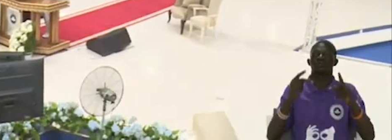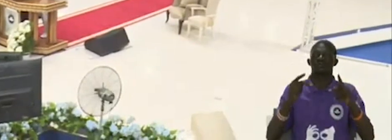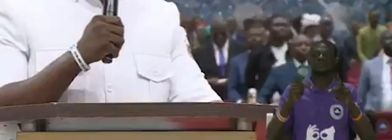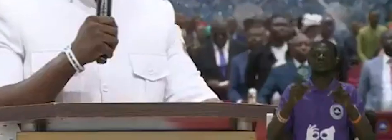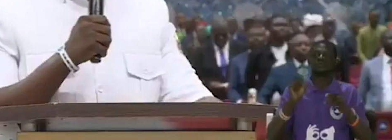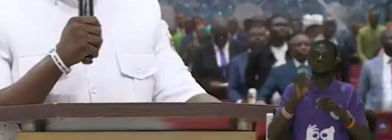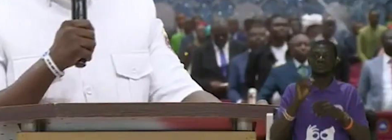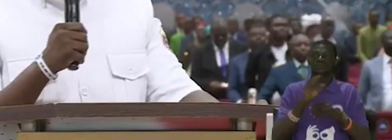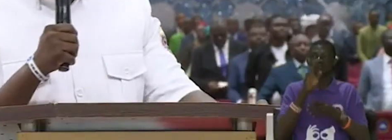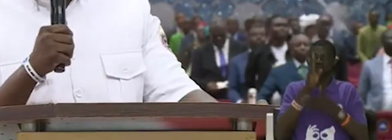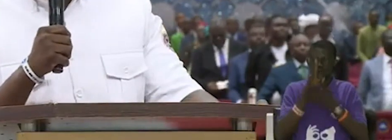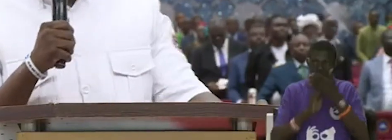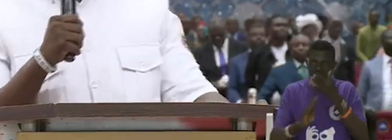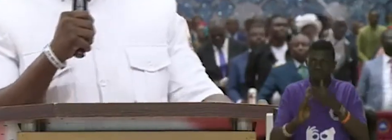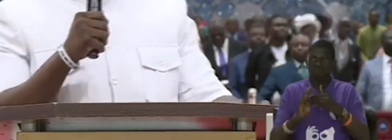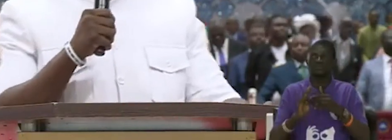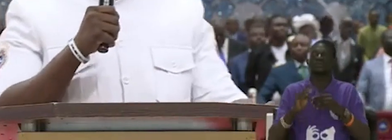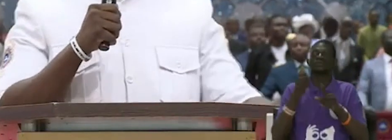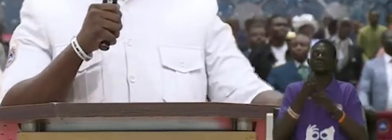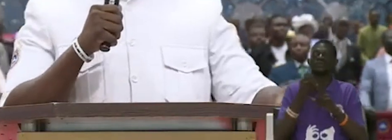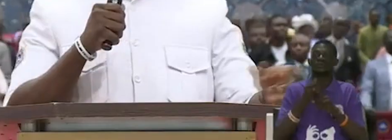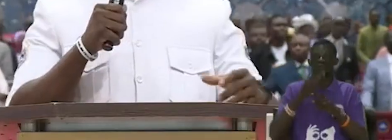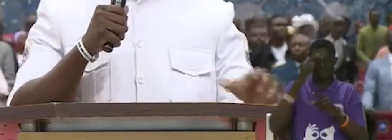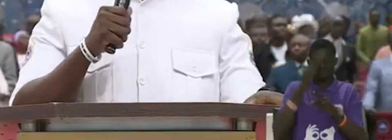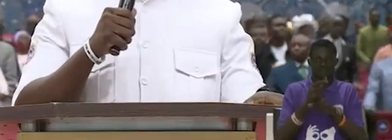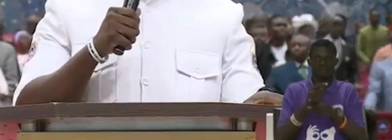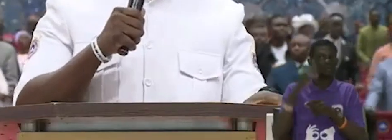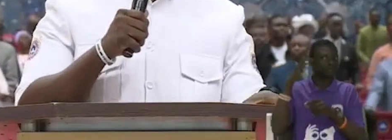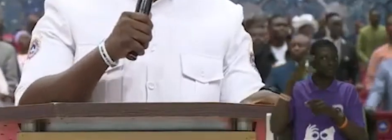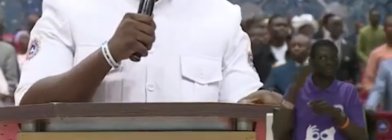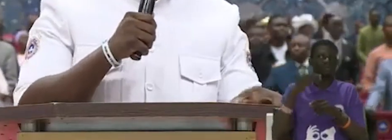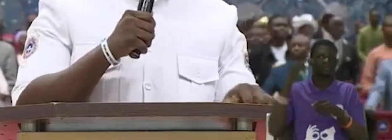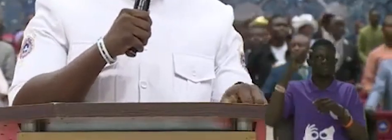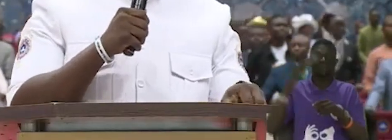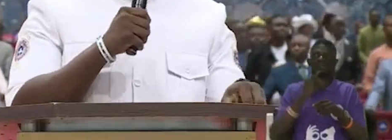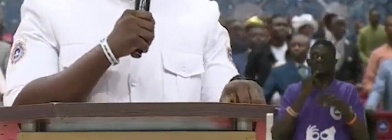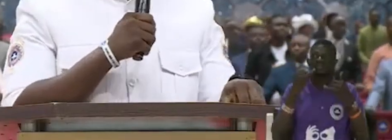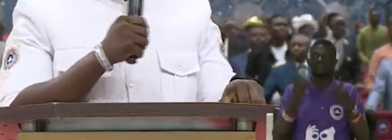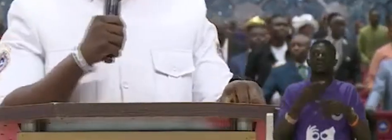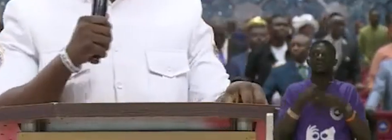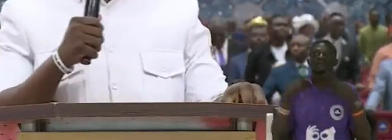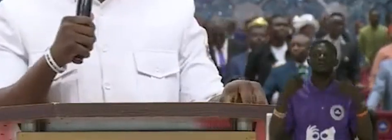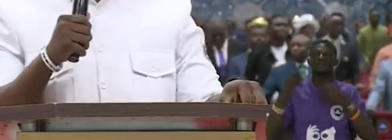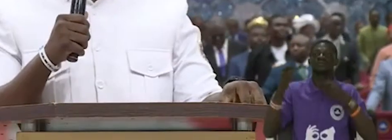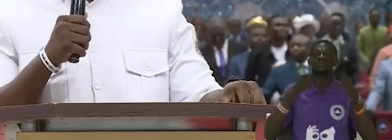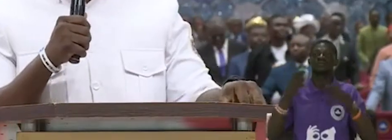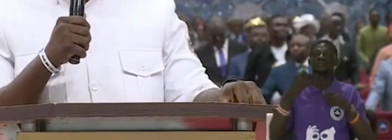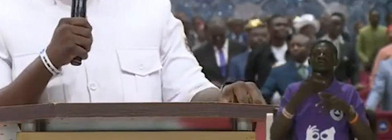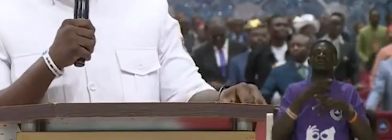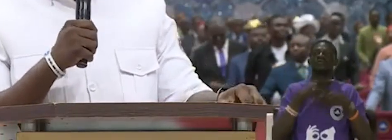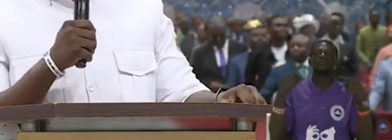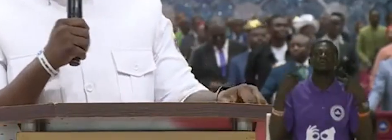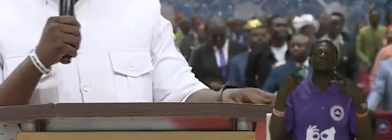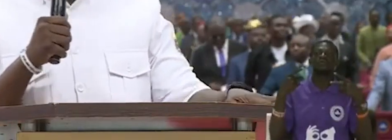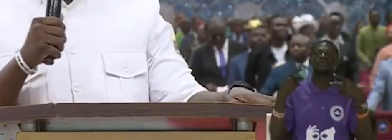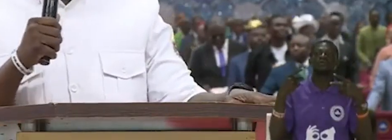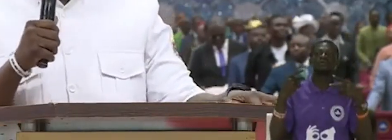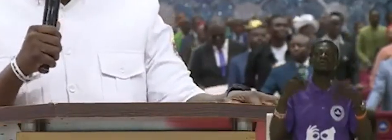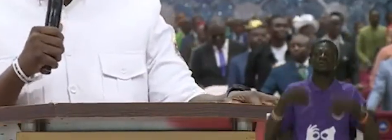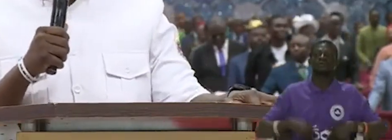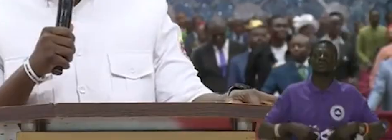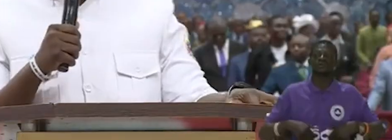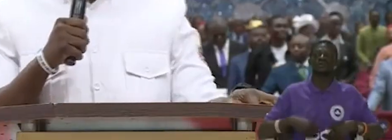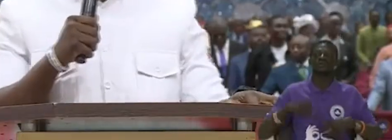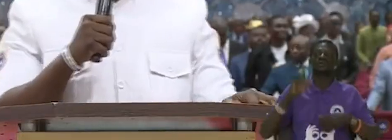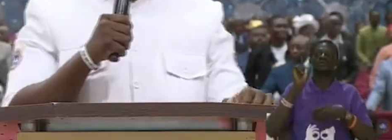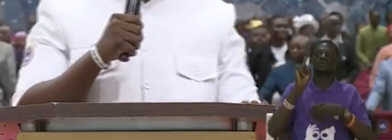your humble son, brother, cousin, nephew is now a pastor in charge of province, of youth province